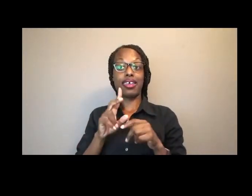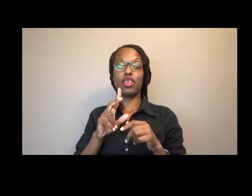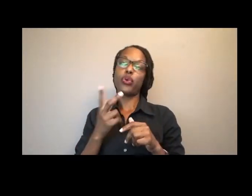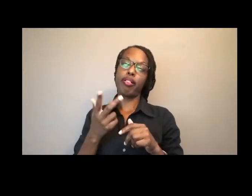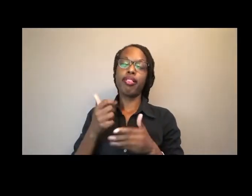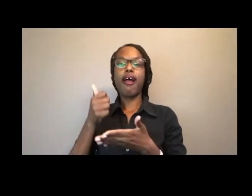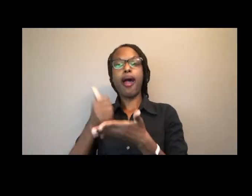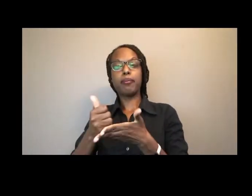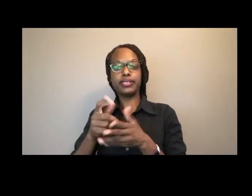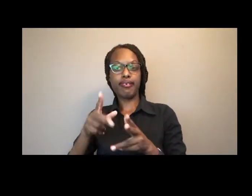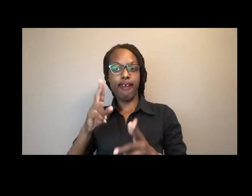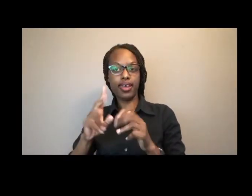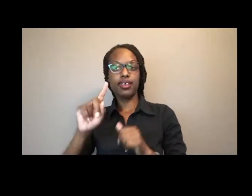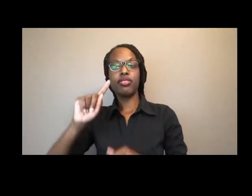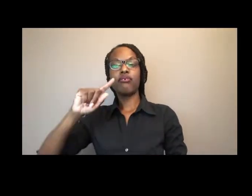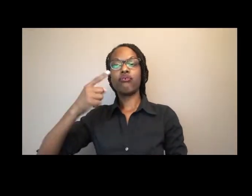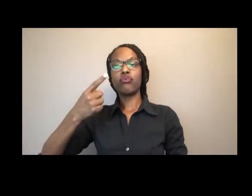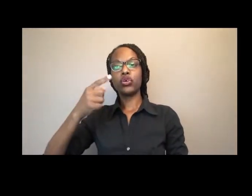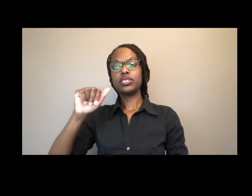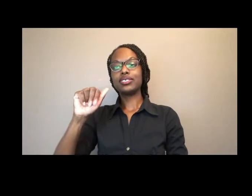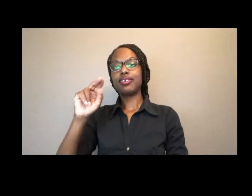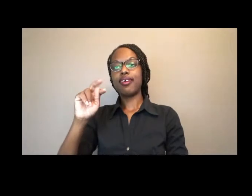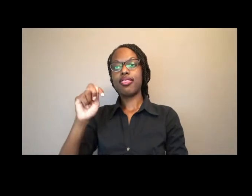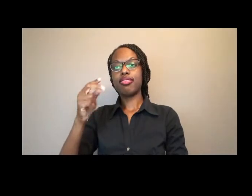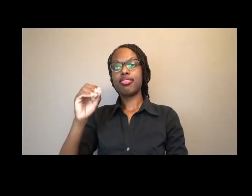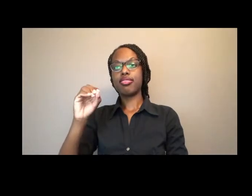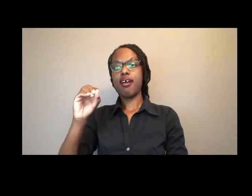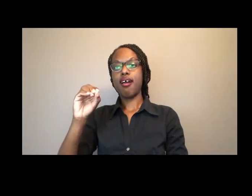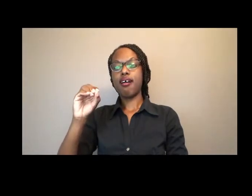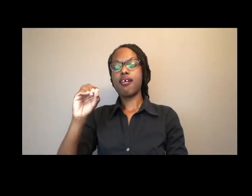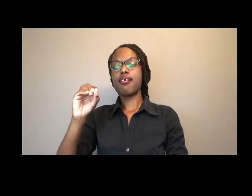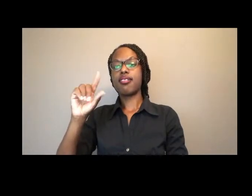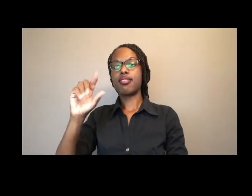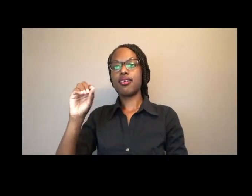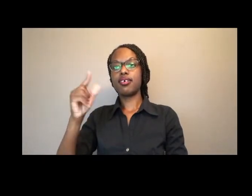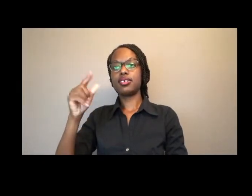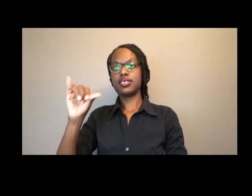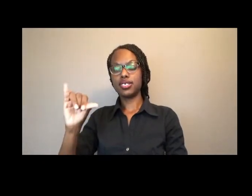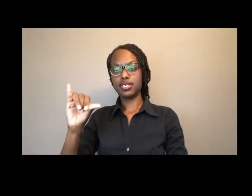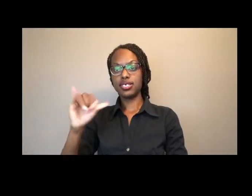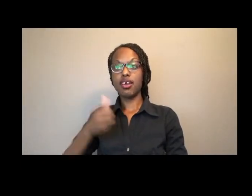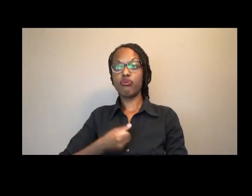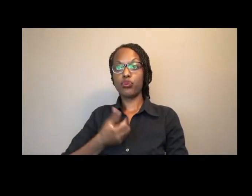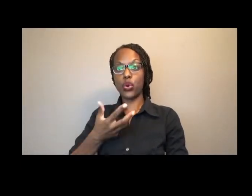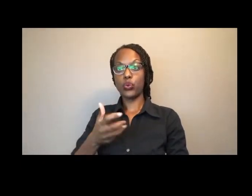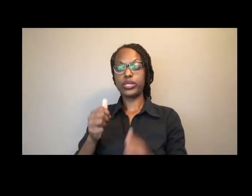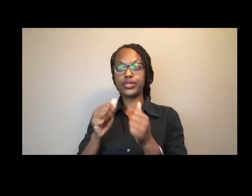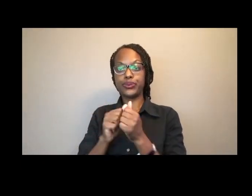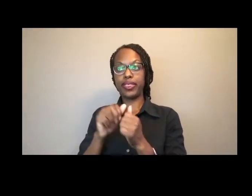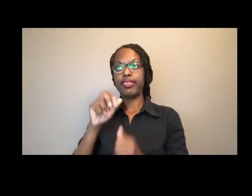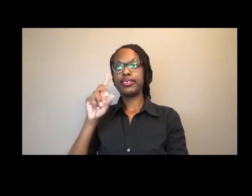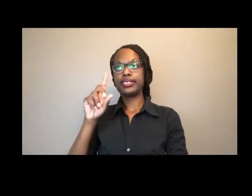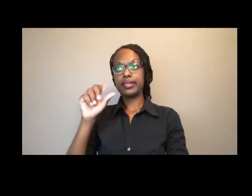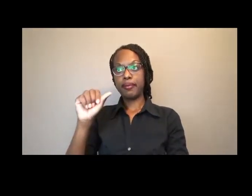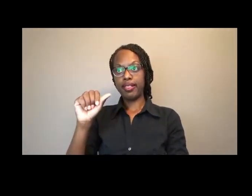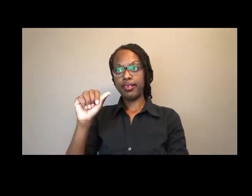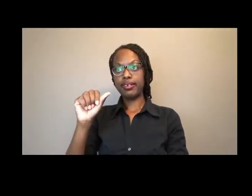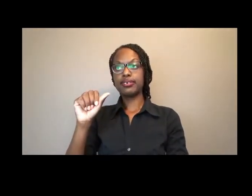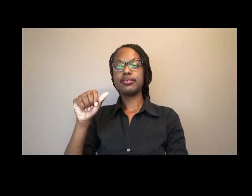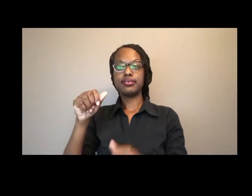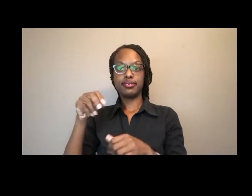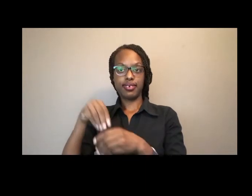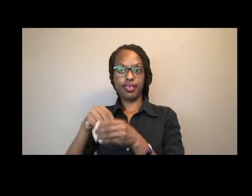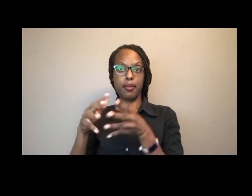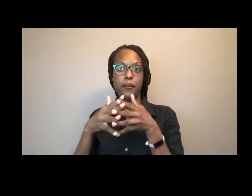co-edited the first anthology of poets with disabilities in America, and